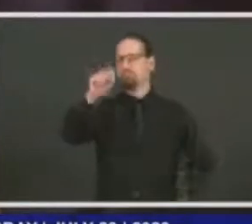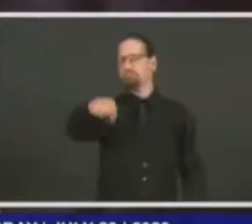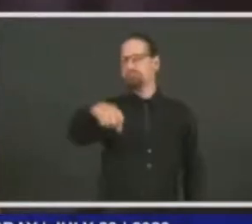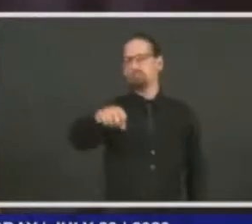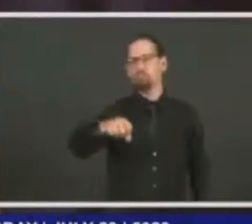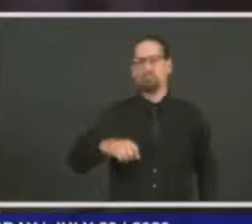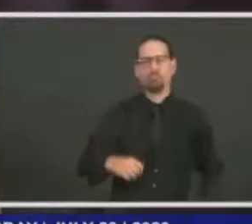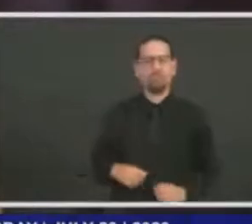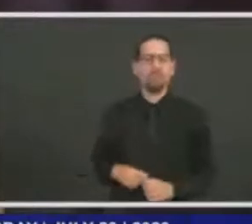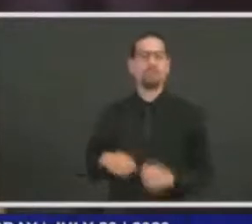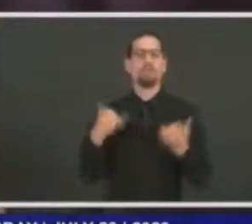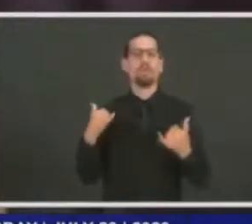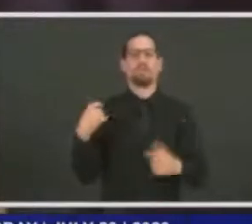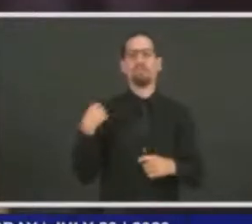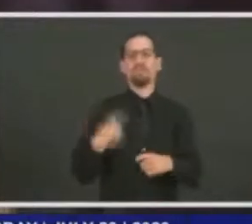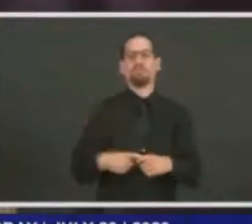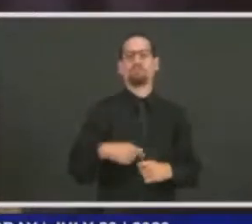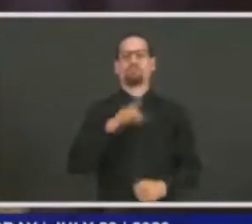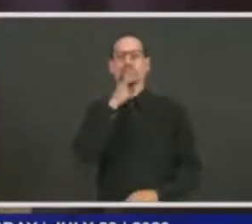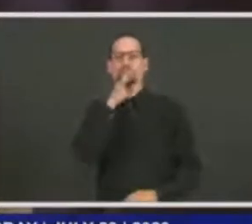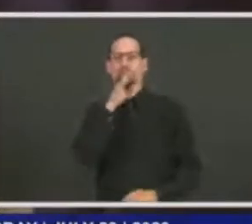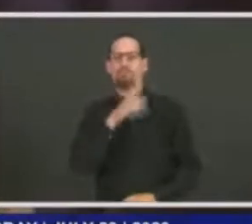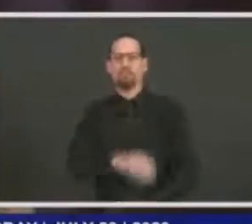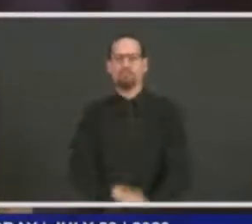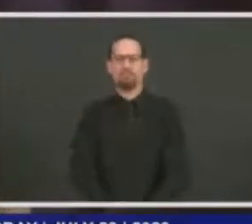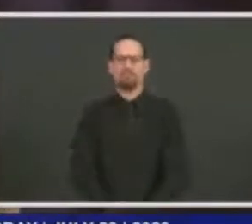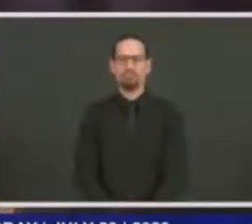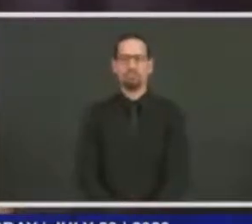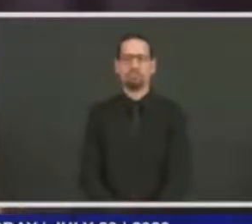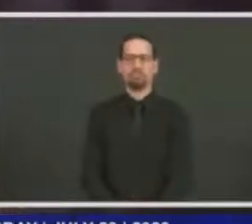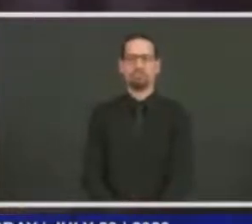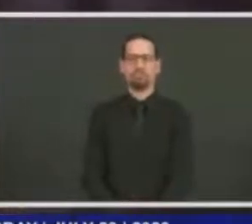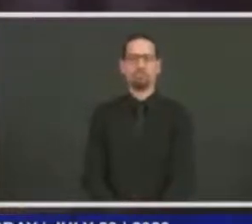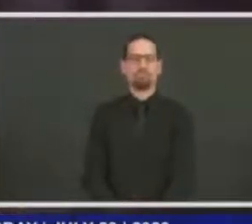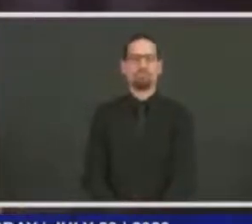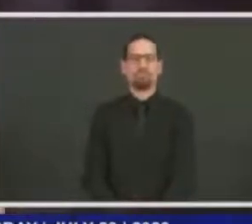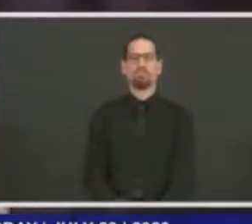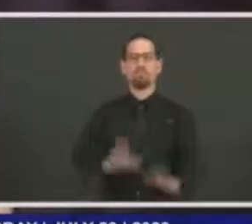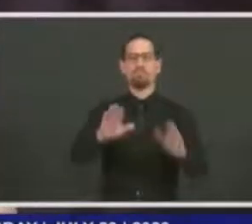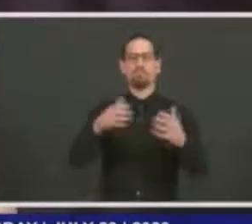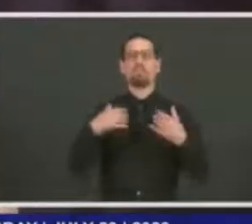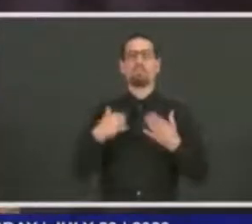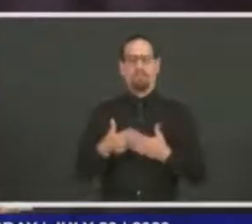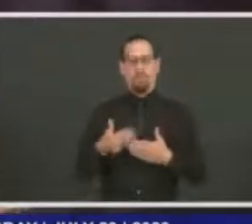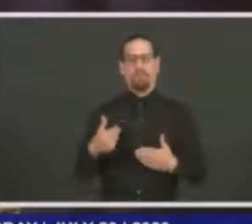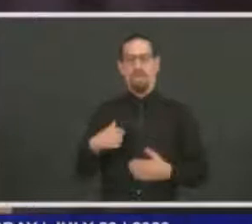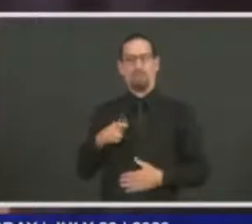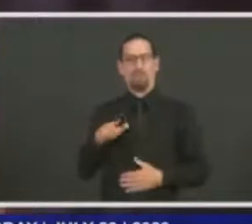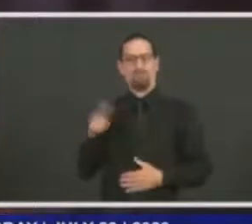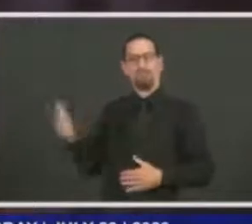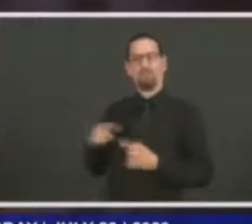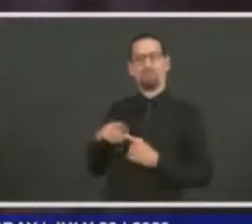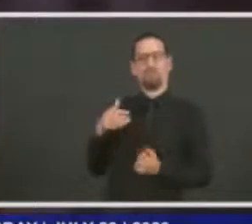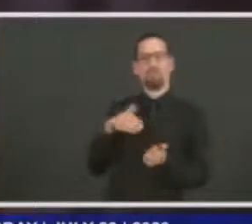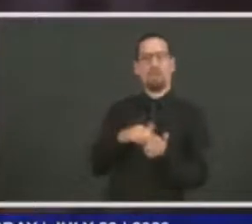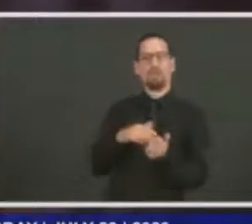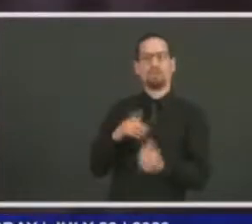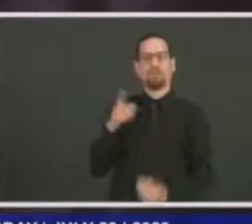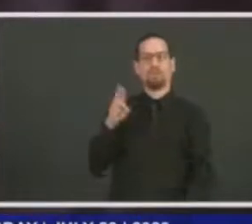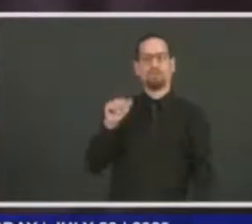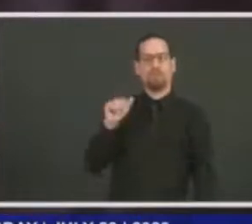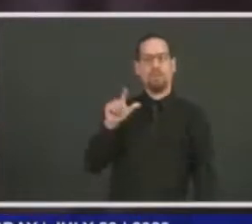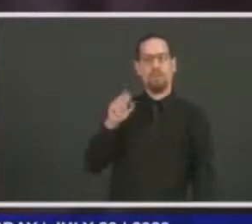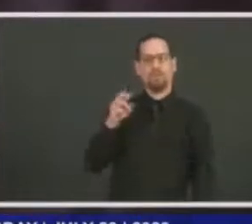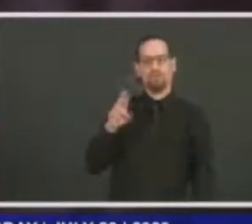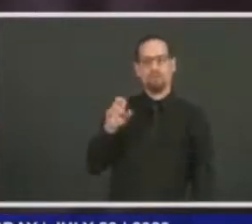estamos oyendo. And now, before I turn it over to Dr. Alexander Scott, I'd like to thank her team and my team for